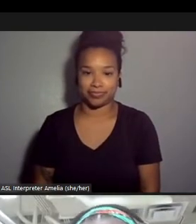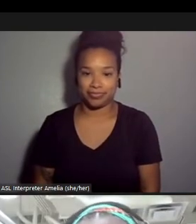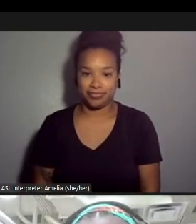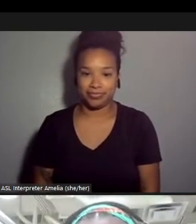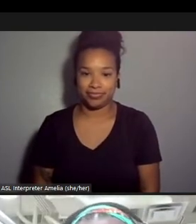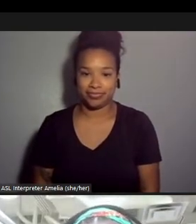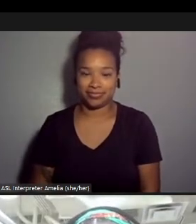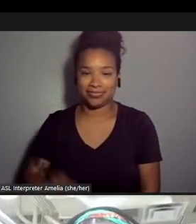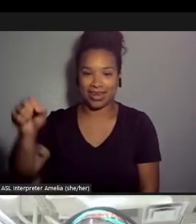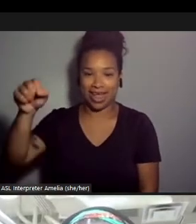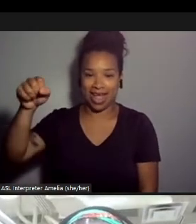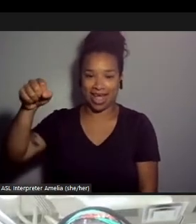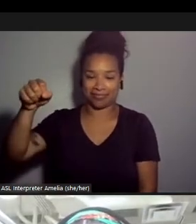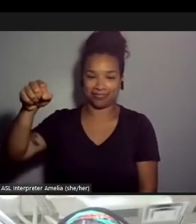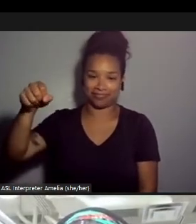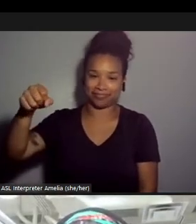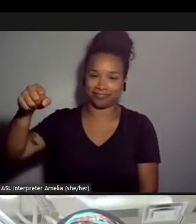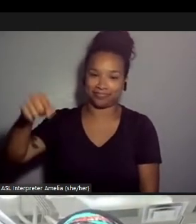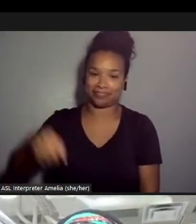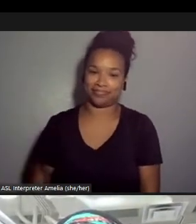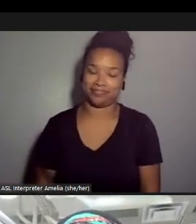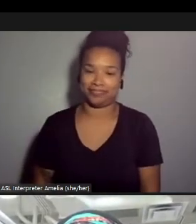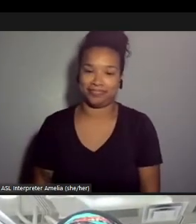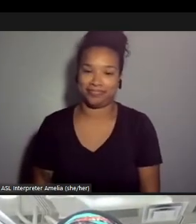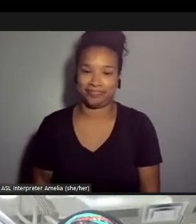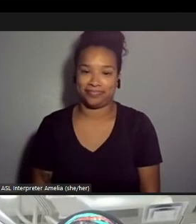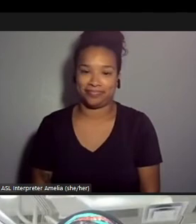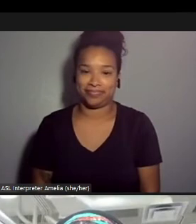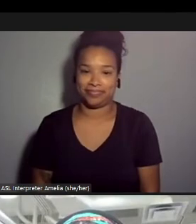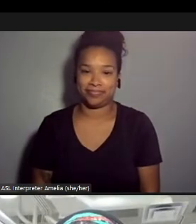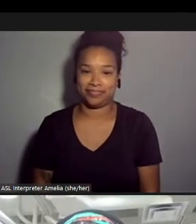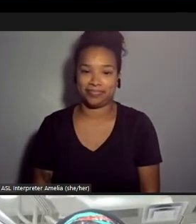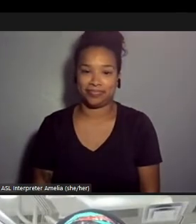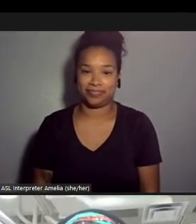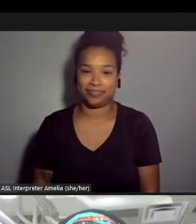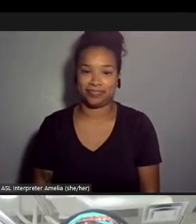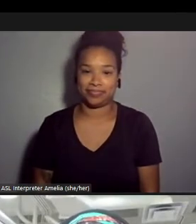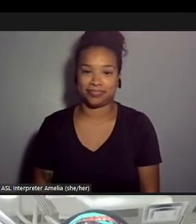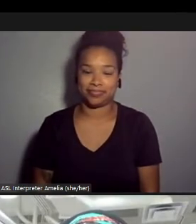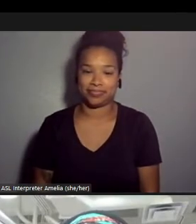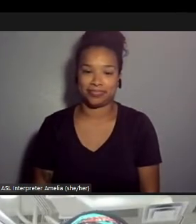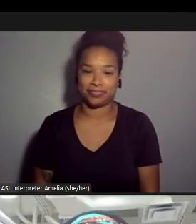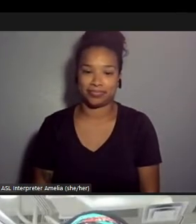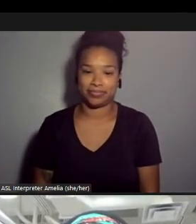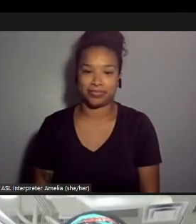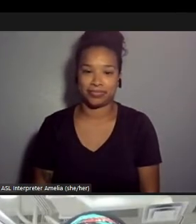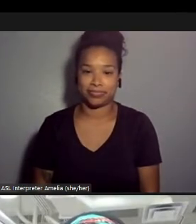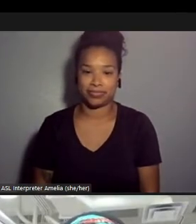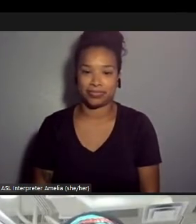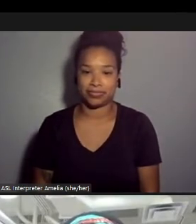Yeah, absolutely. I can't help but